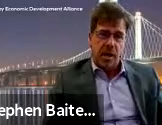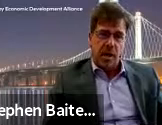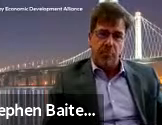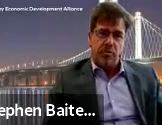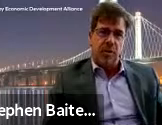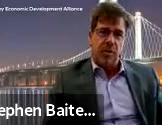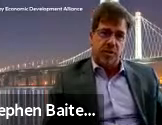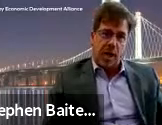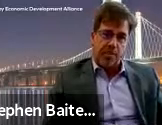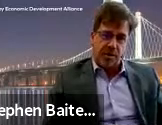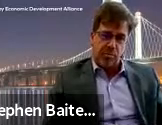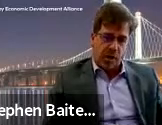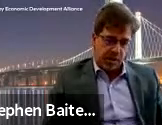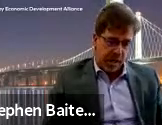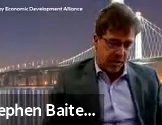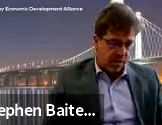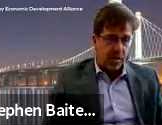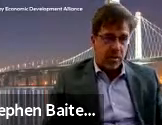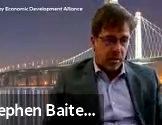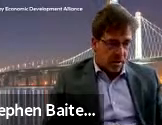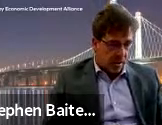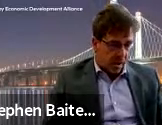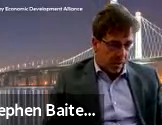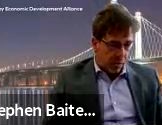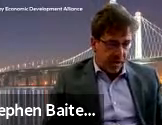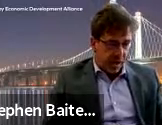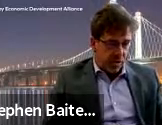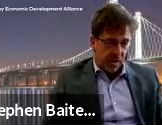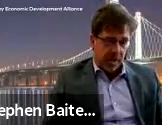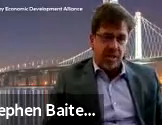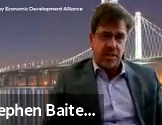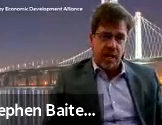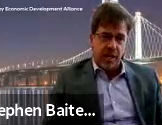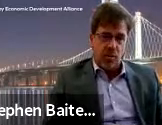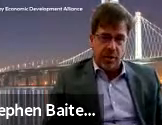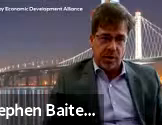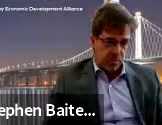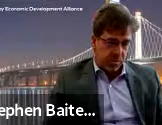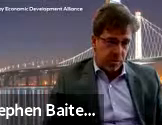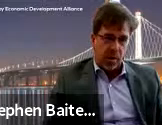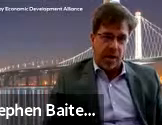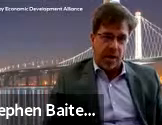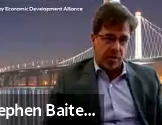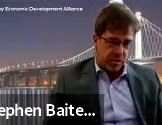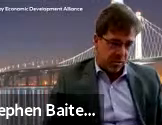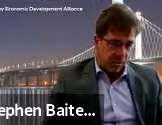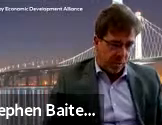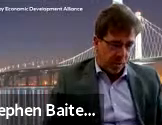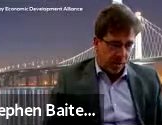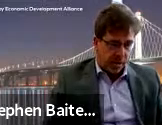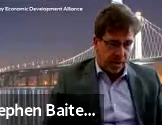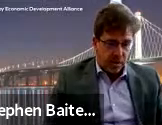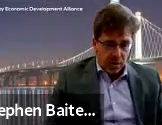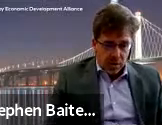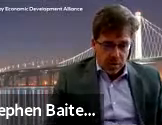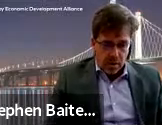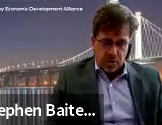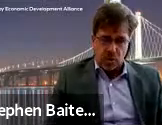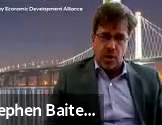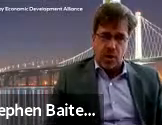tonight's topics and broadcast. Moving on to our next slide, I want to go ahead and just in a moment, we're